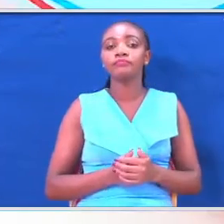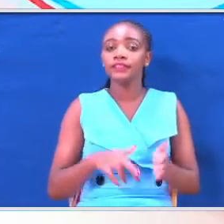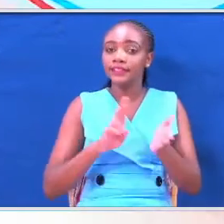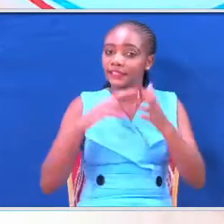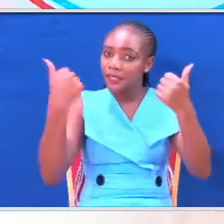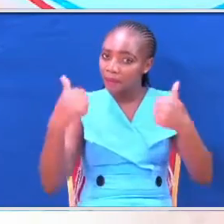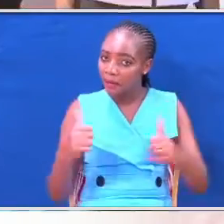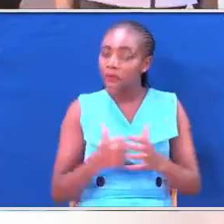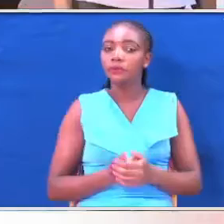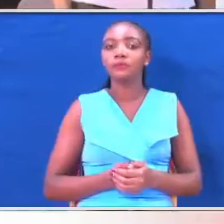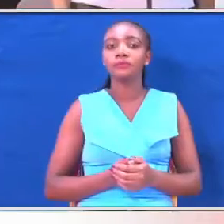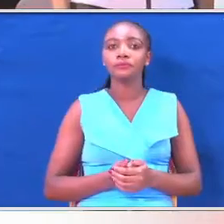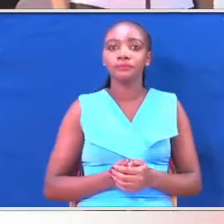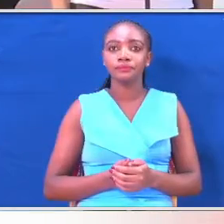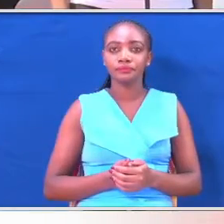Political Parties.